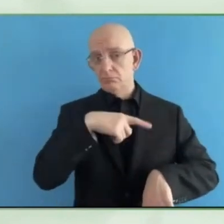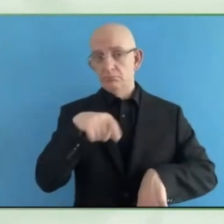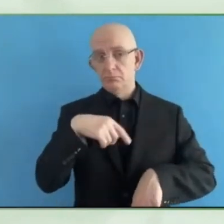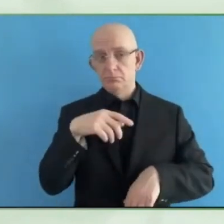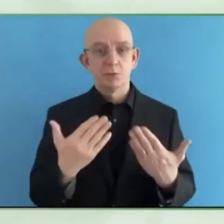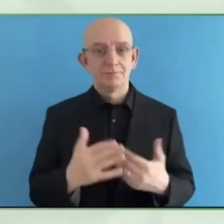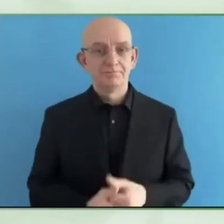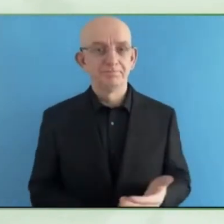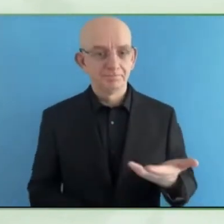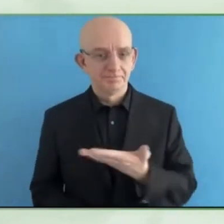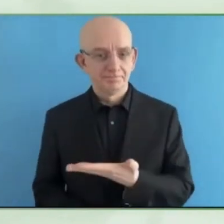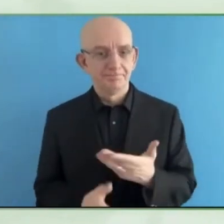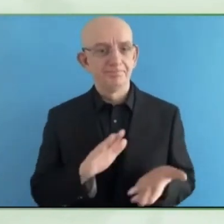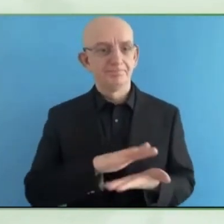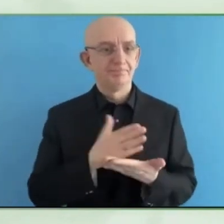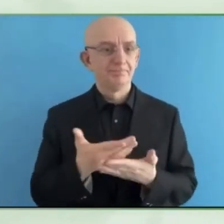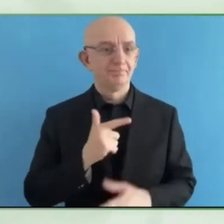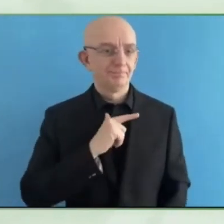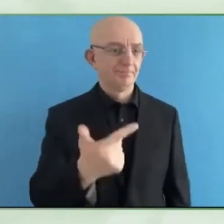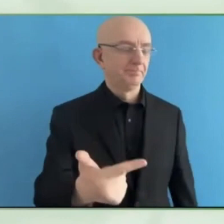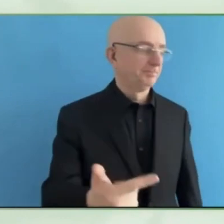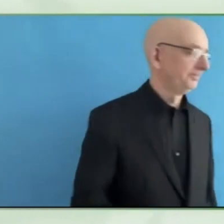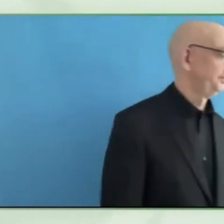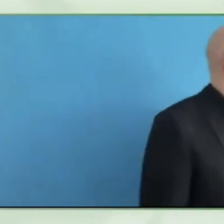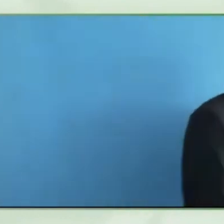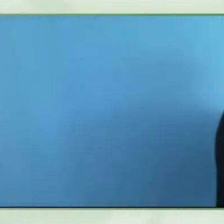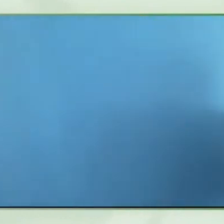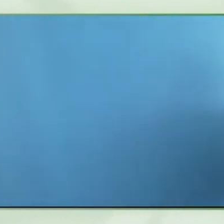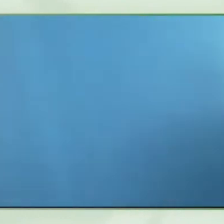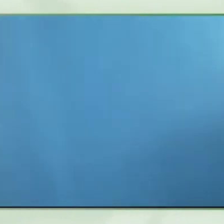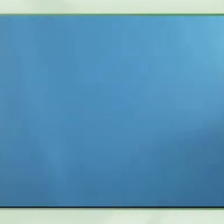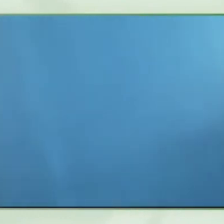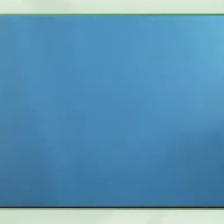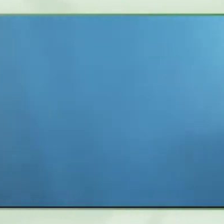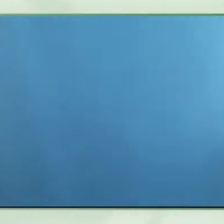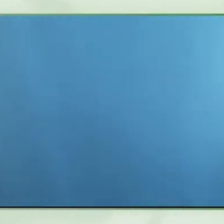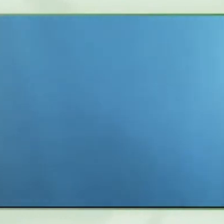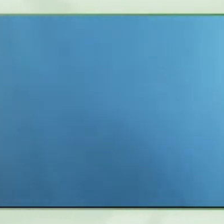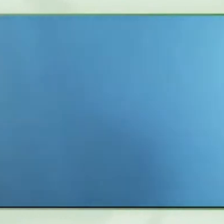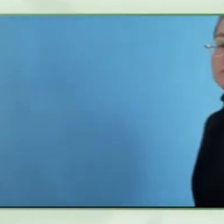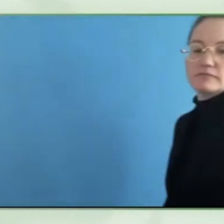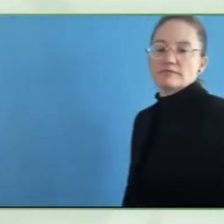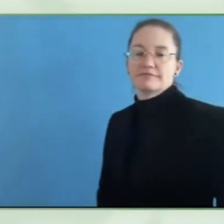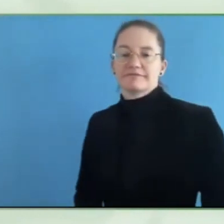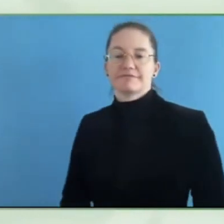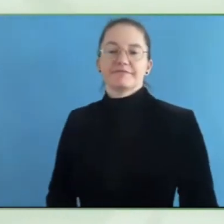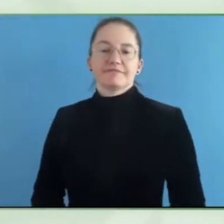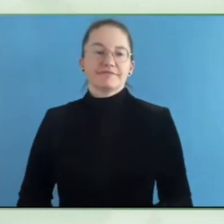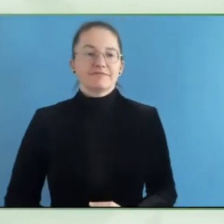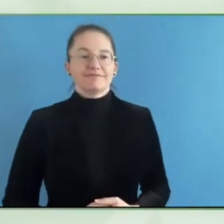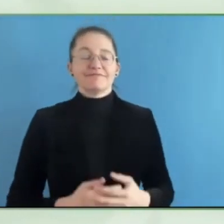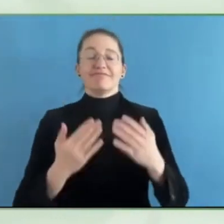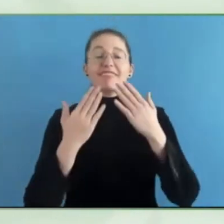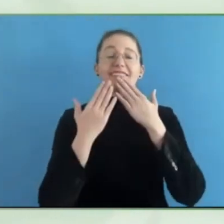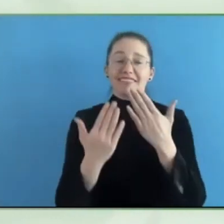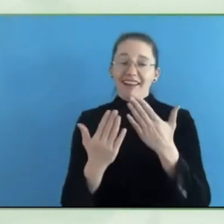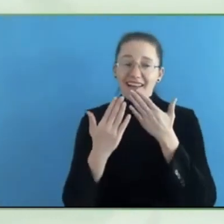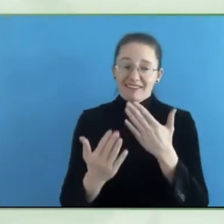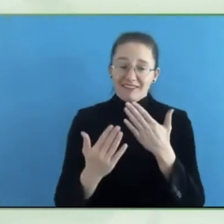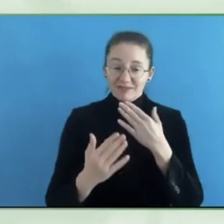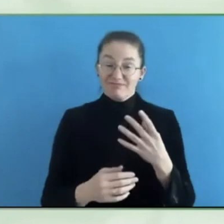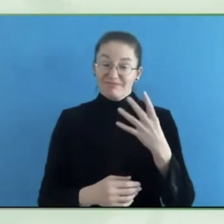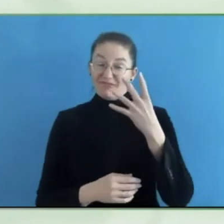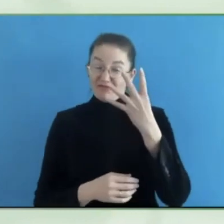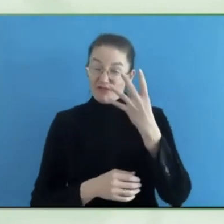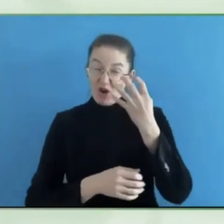George, Markus, thank you. That's really true. If you had told me 4 years ago I would be on a